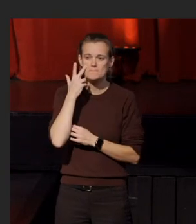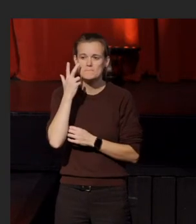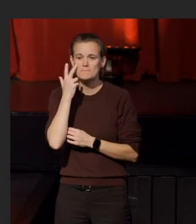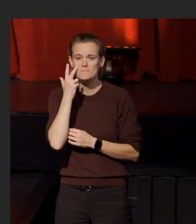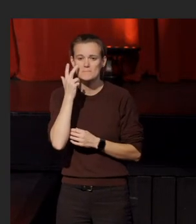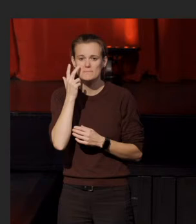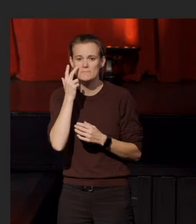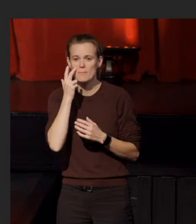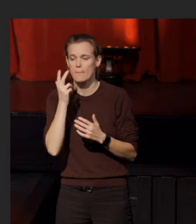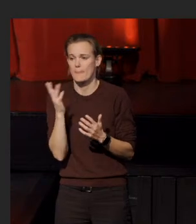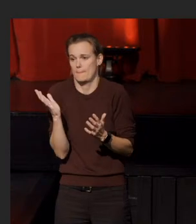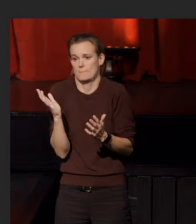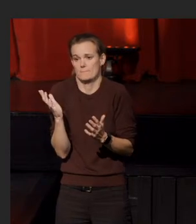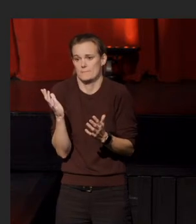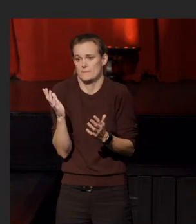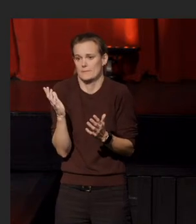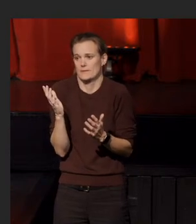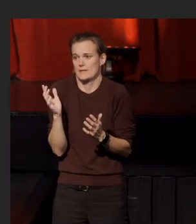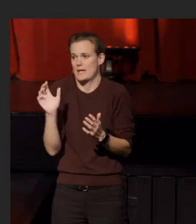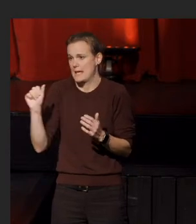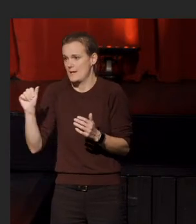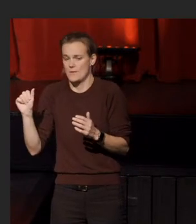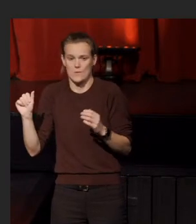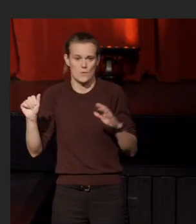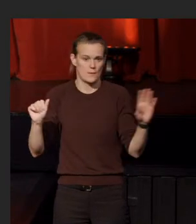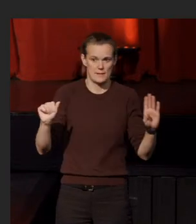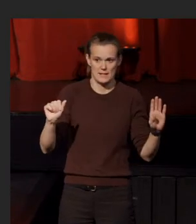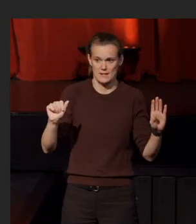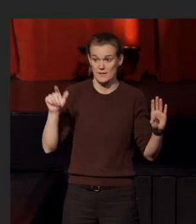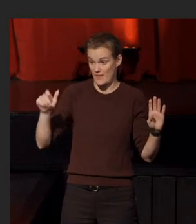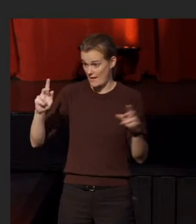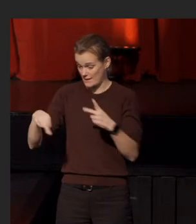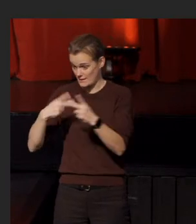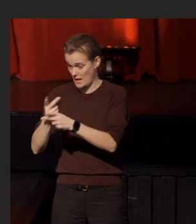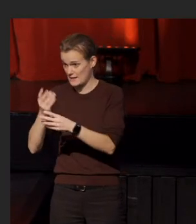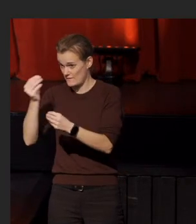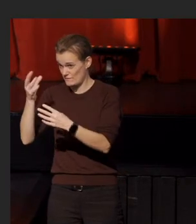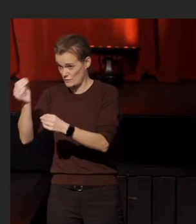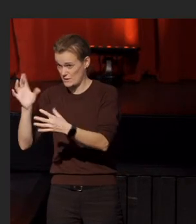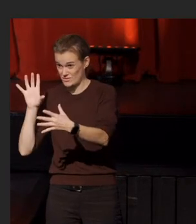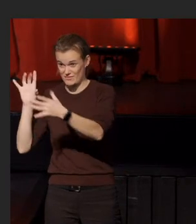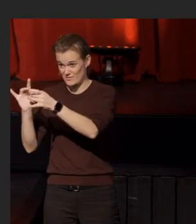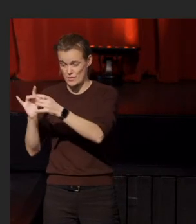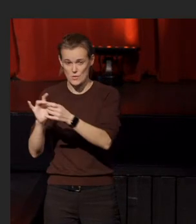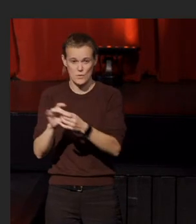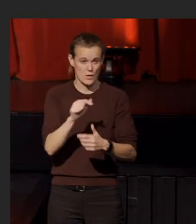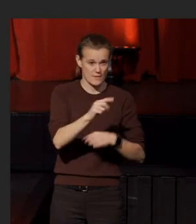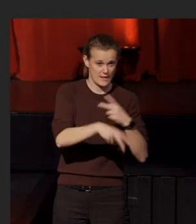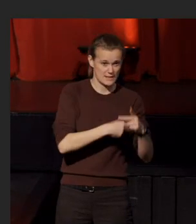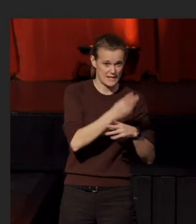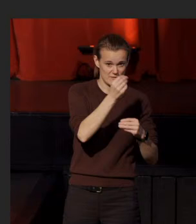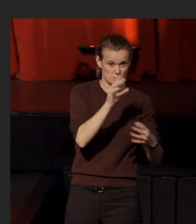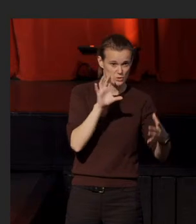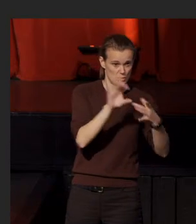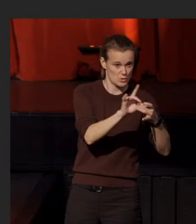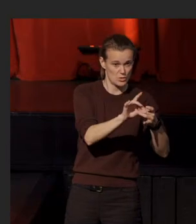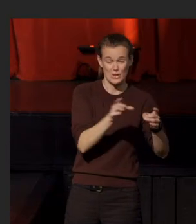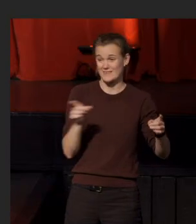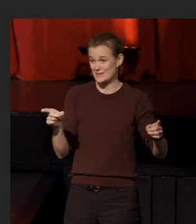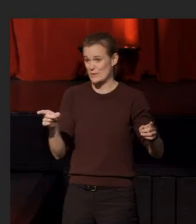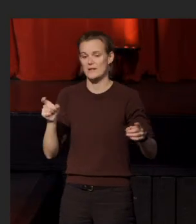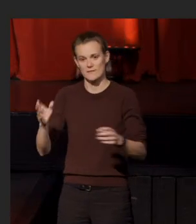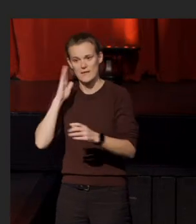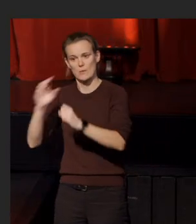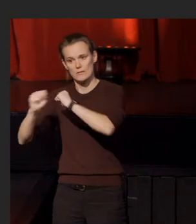A-B experiments. Does this type of content grab you, or does this type of content grab you? Unfortunately, humans tend to be attracted